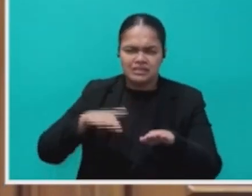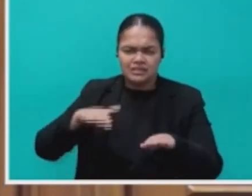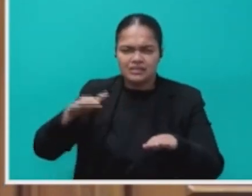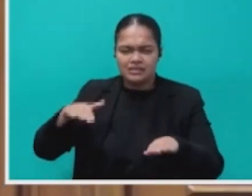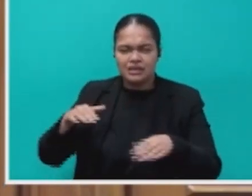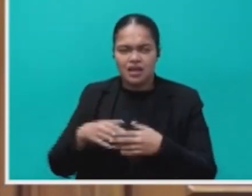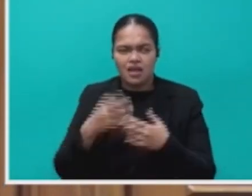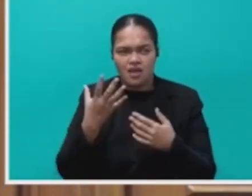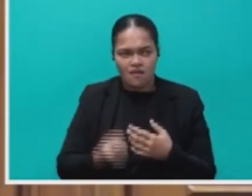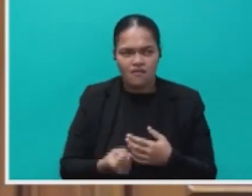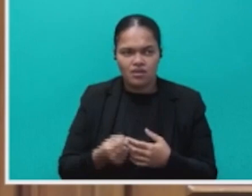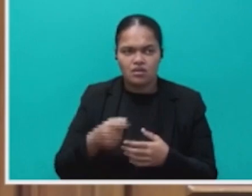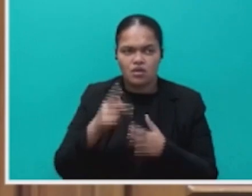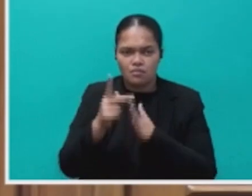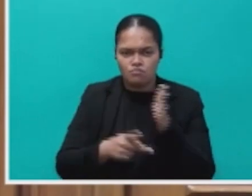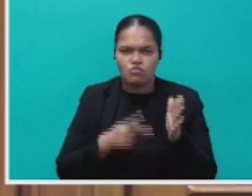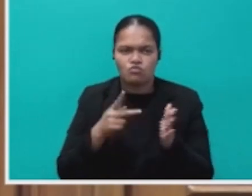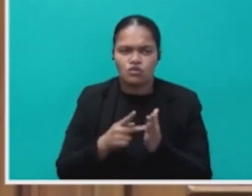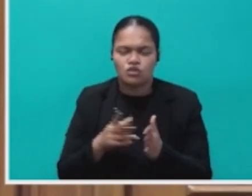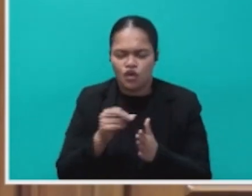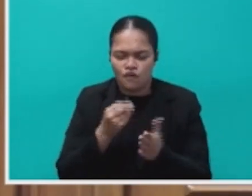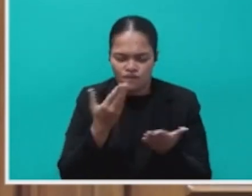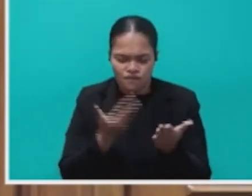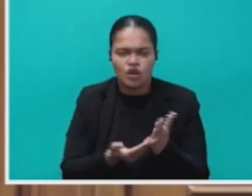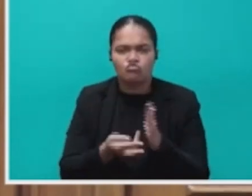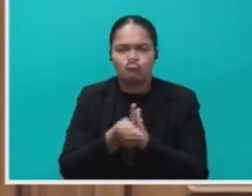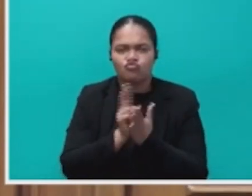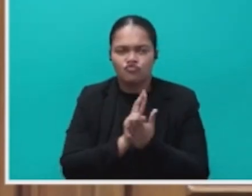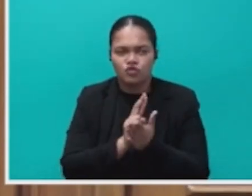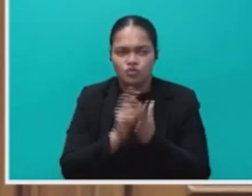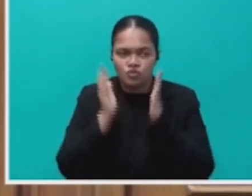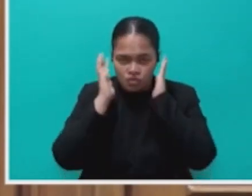notices issued during the period of review.